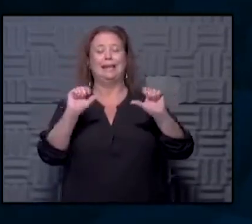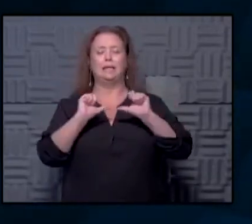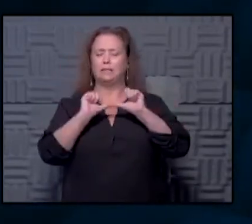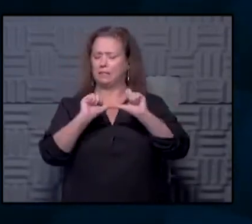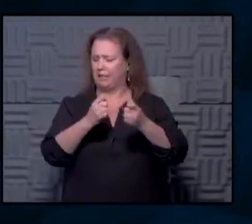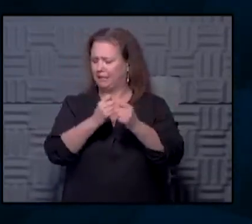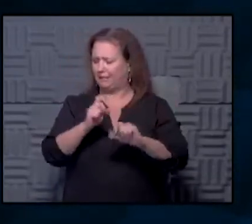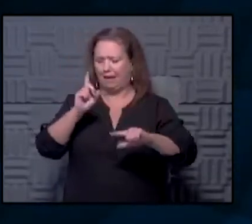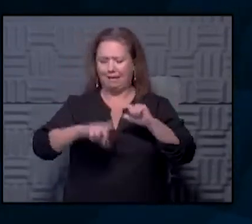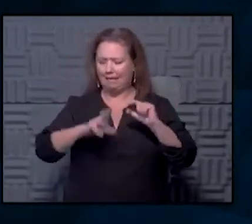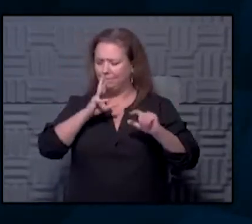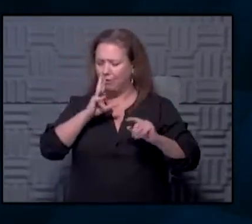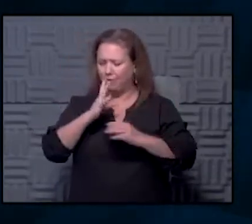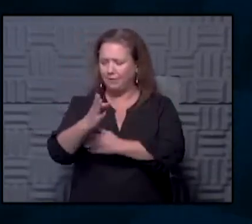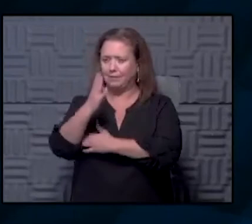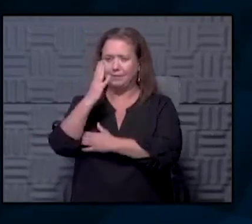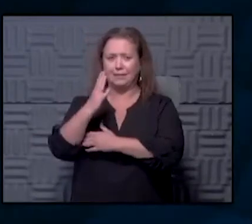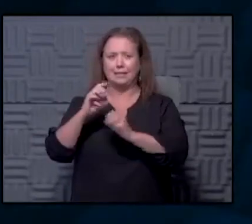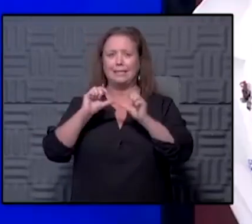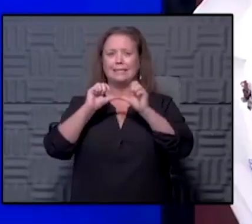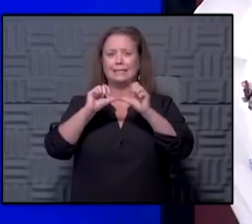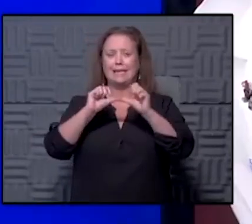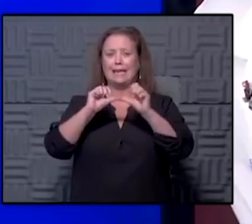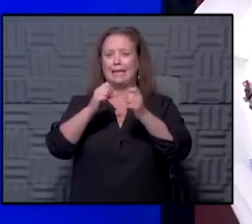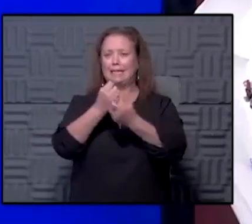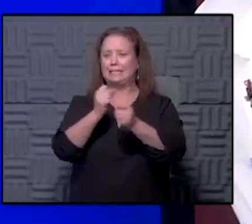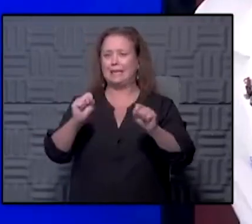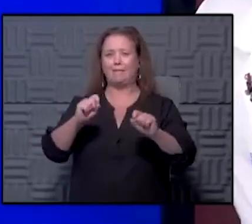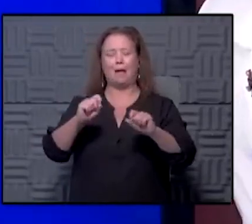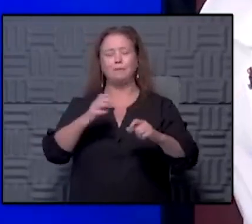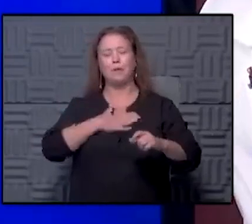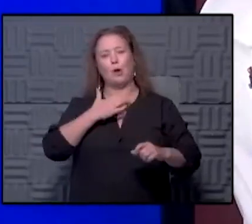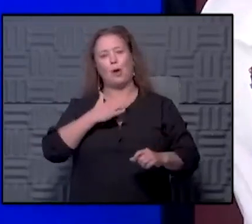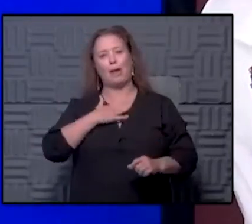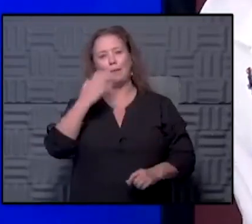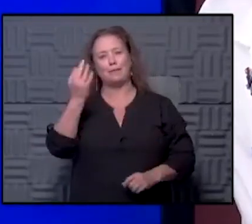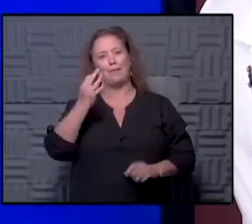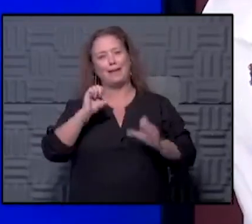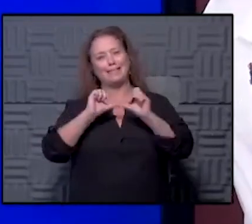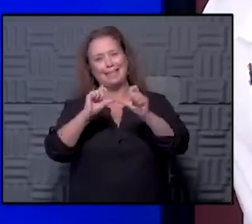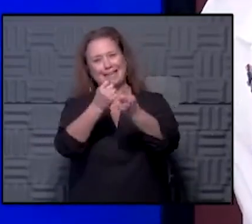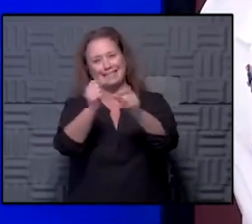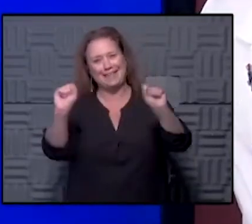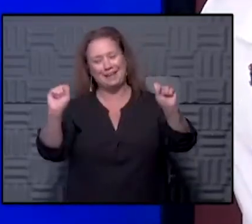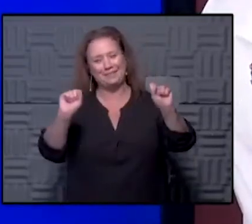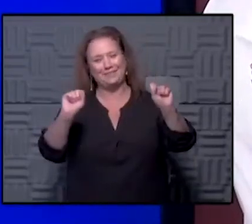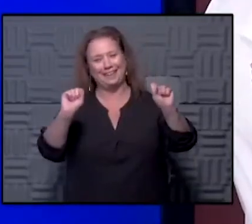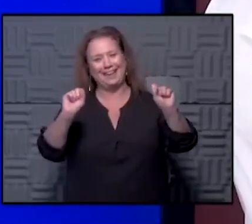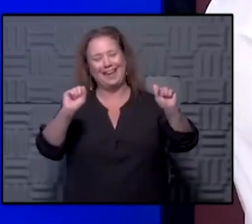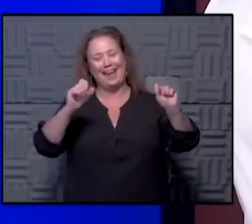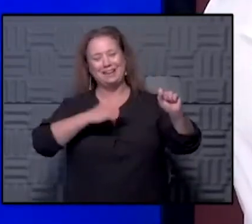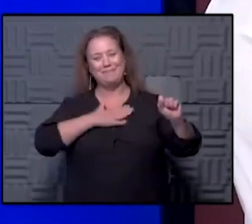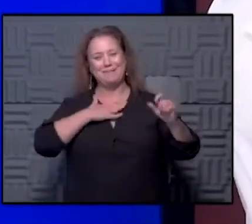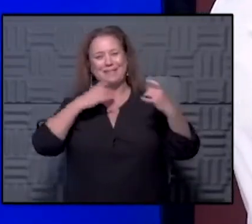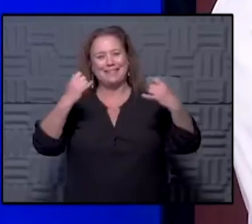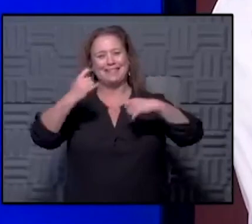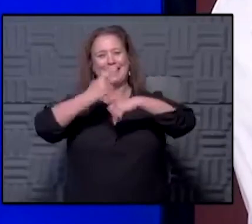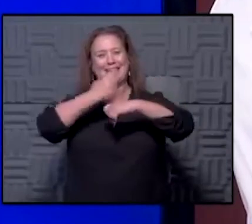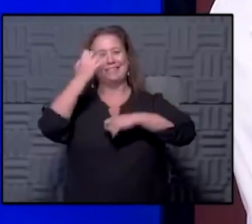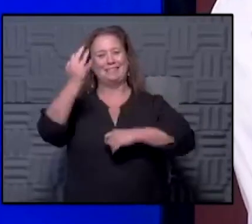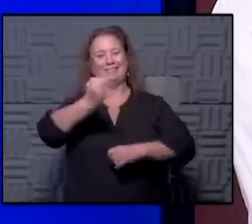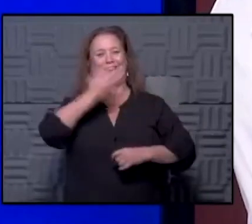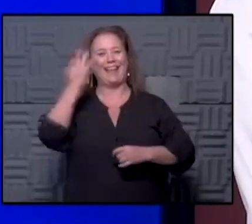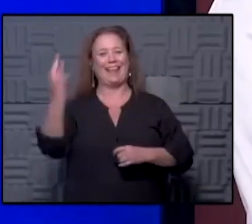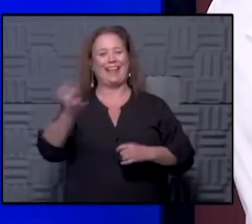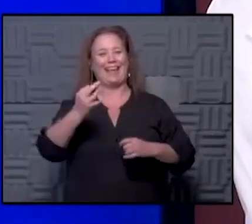safe. My goodness. I'm really glad it's Friday. Staying safe. I'm glad it's a Friday is what I'm glad